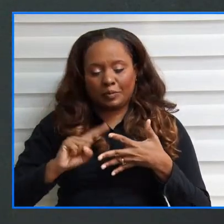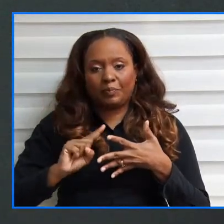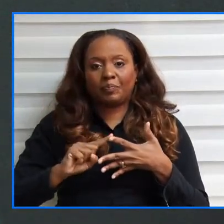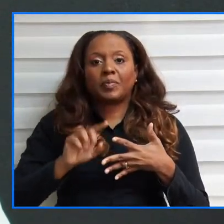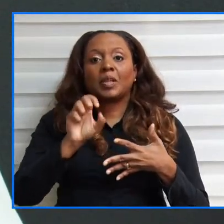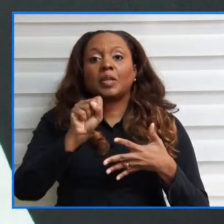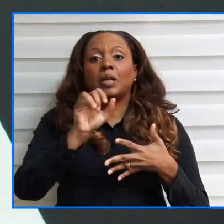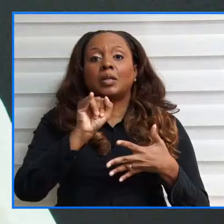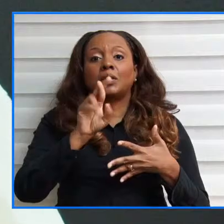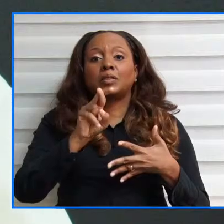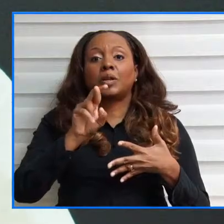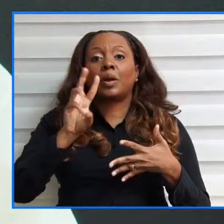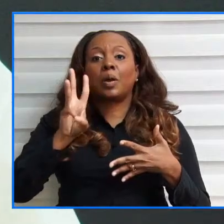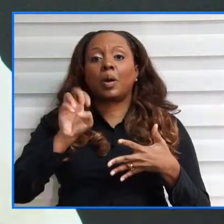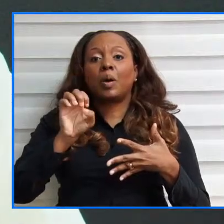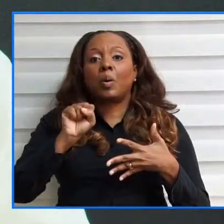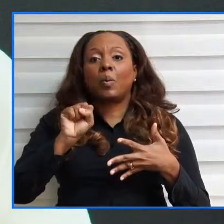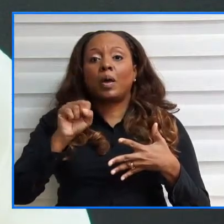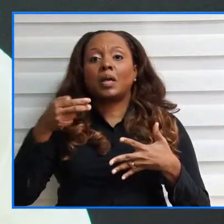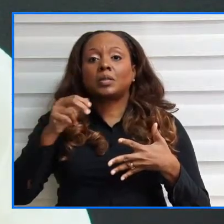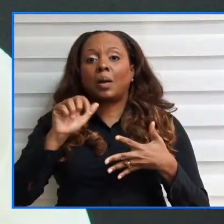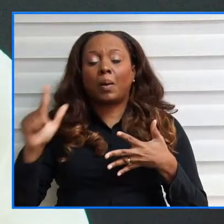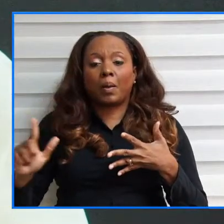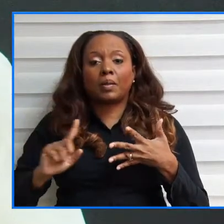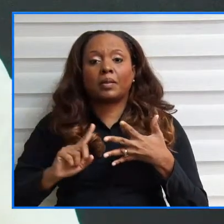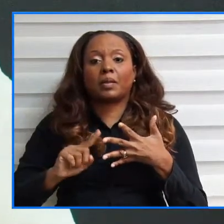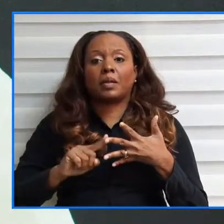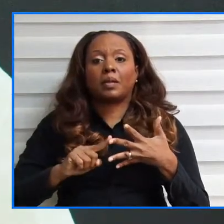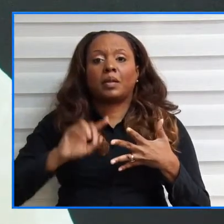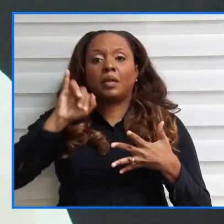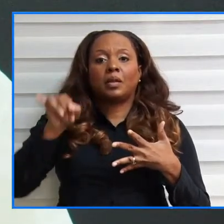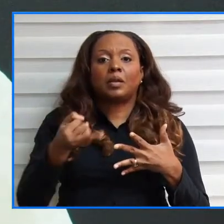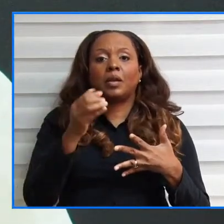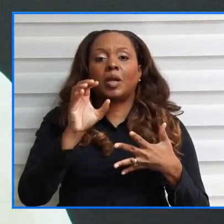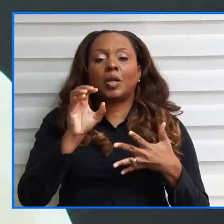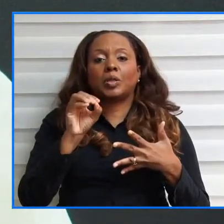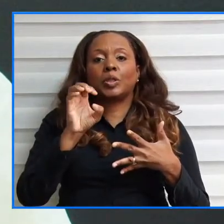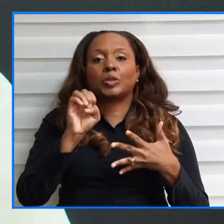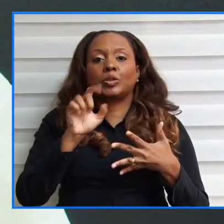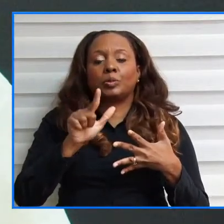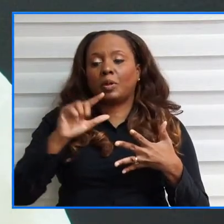Hall, Big Bird, as you would commonly know him, but